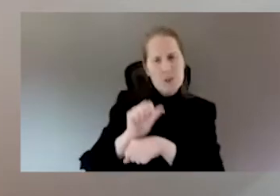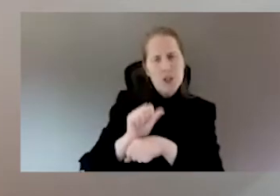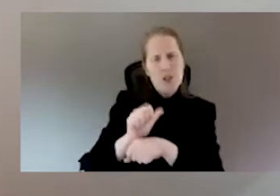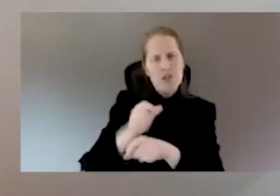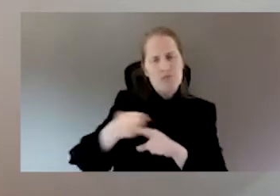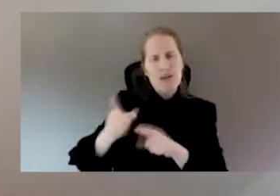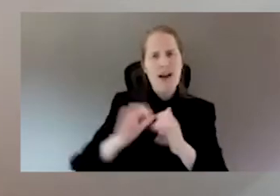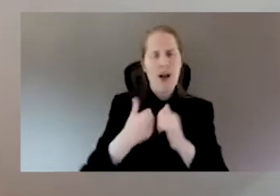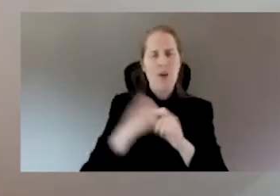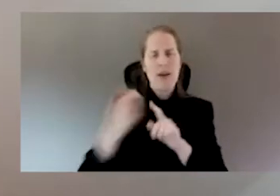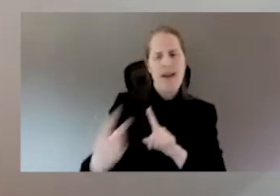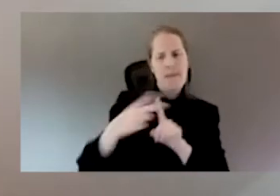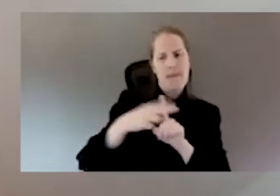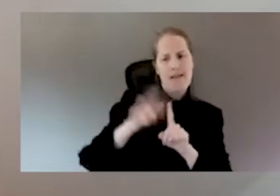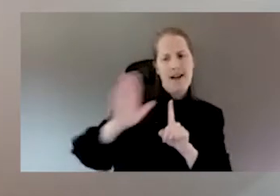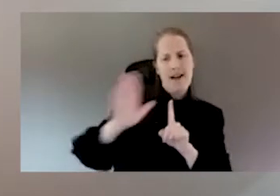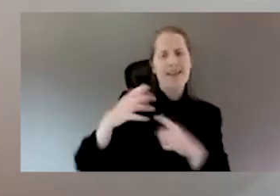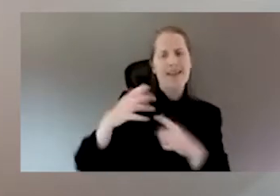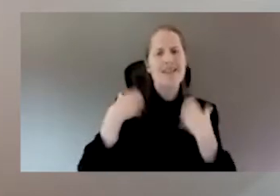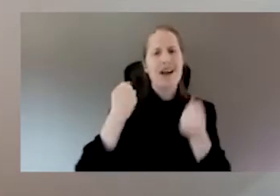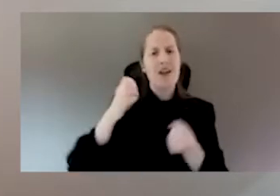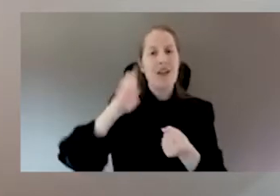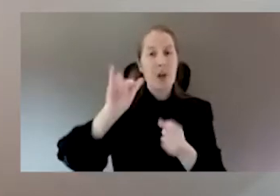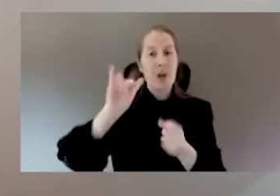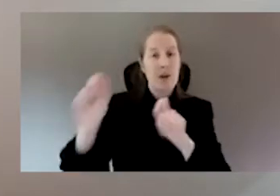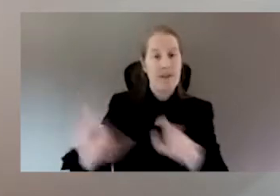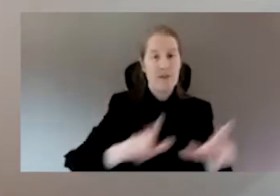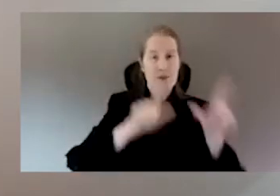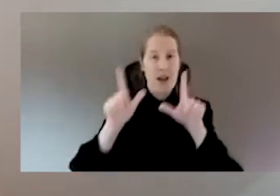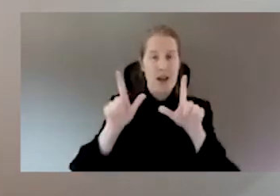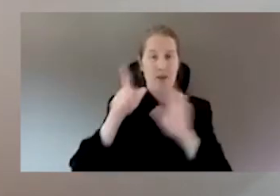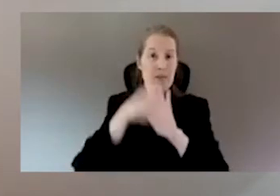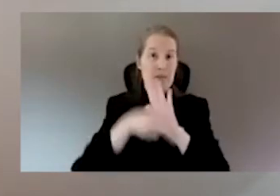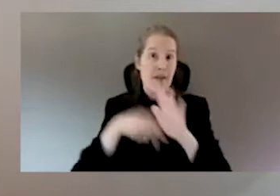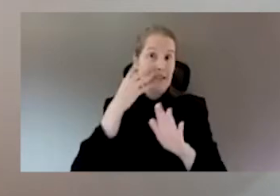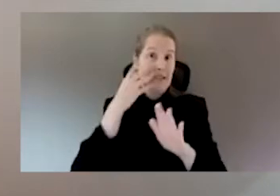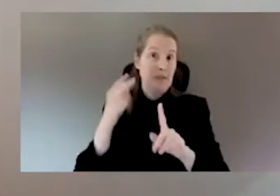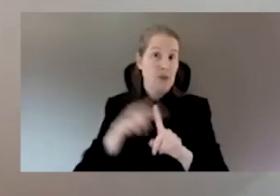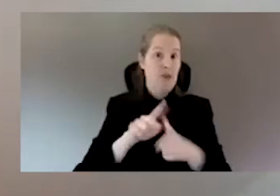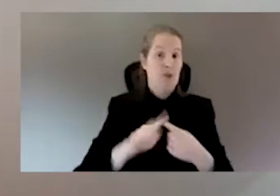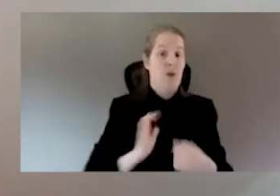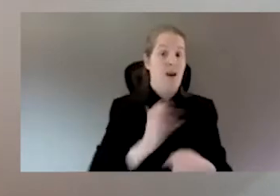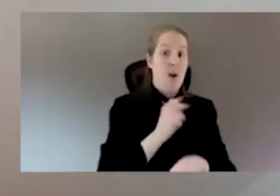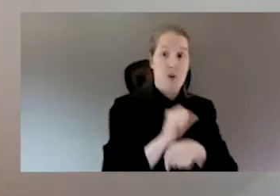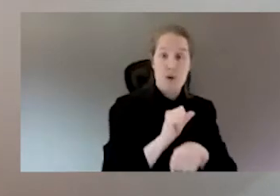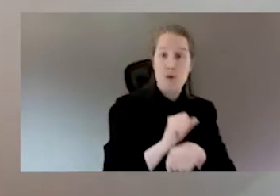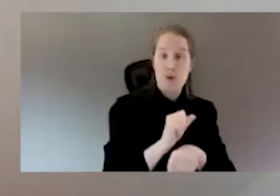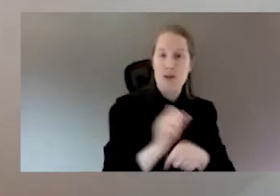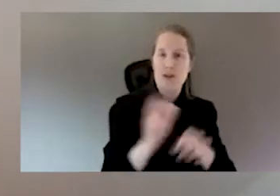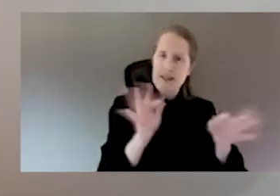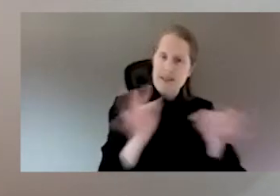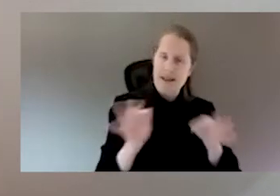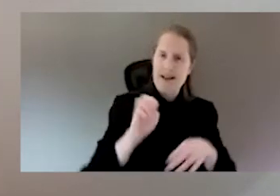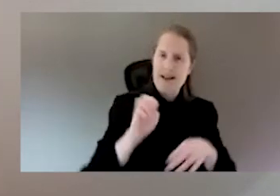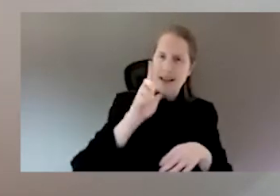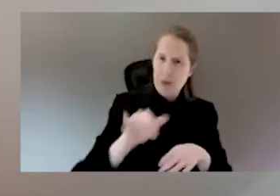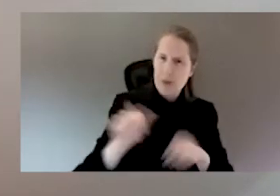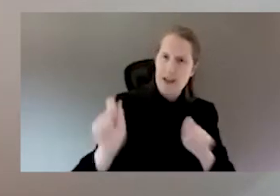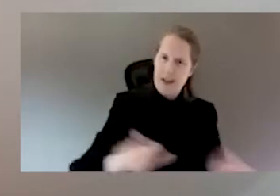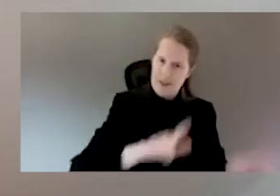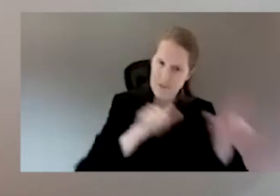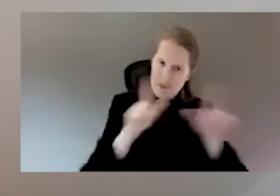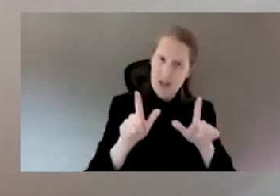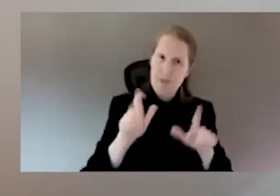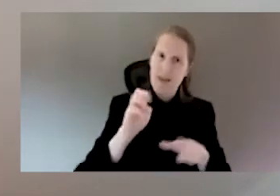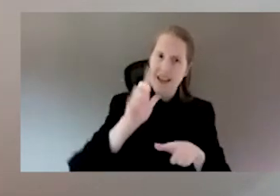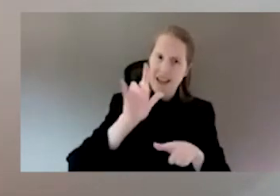apply his health equity framework and policy experience to our own work of defining equity and framing an equity agenda for the